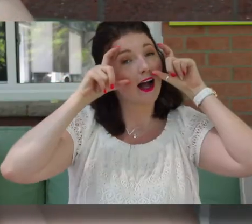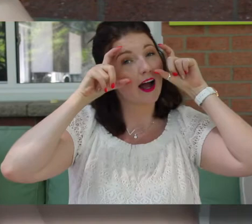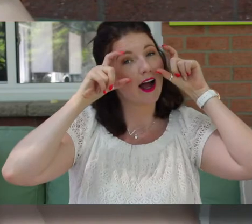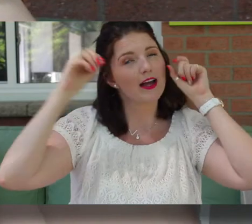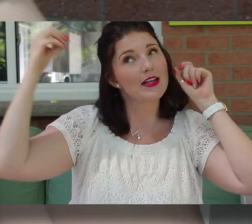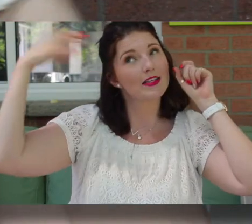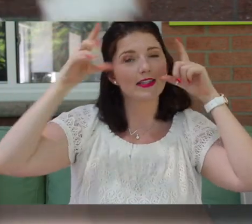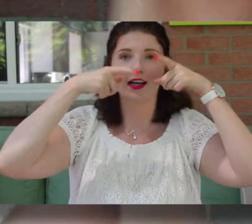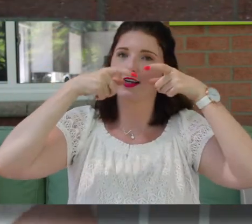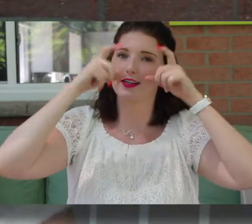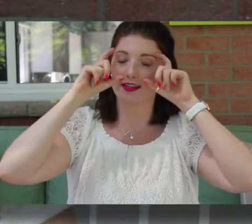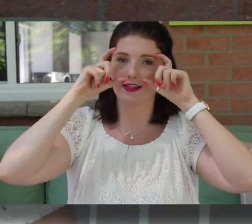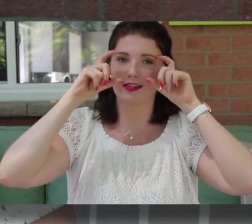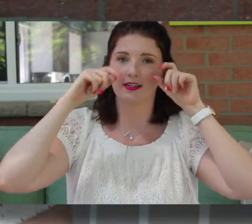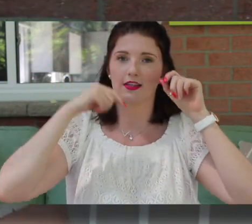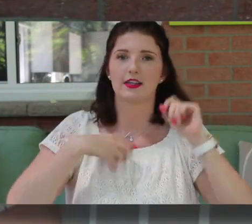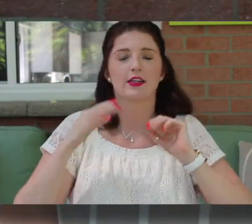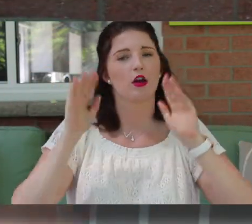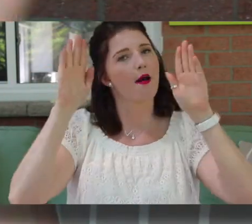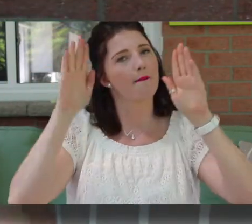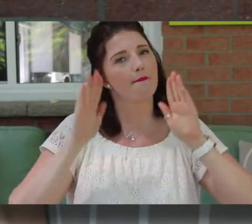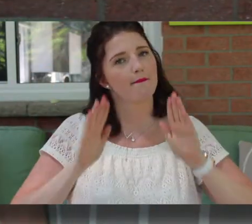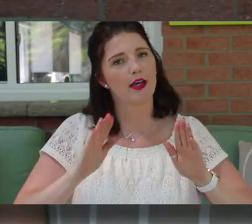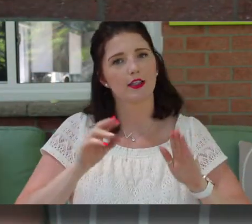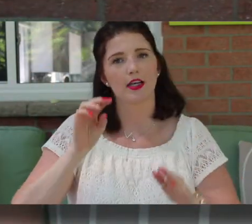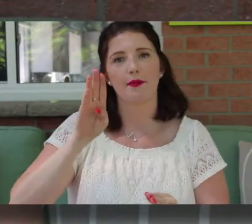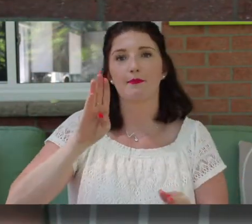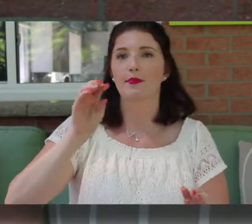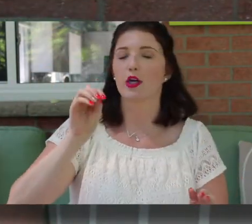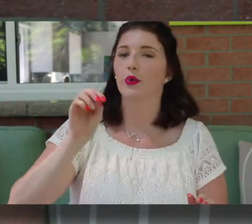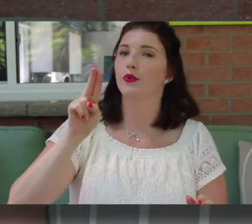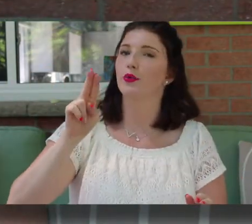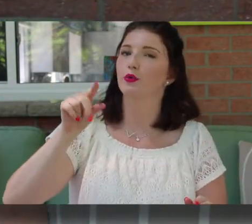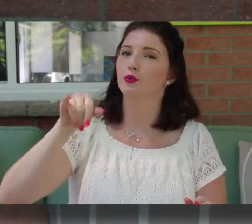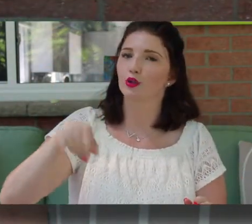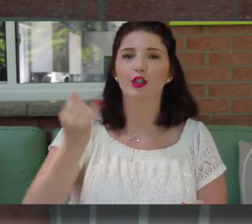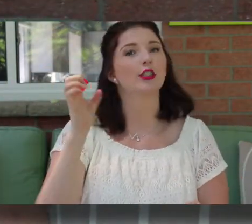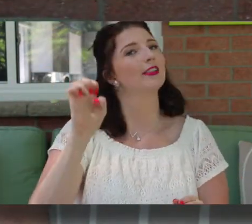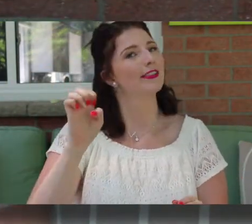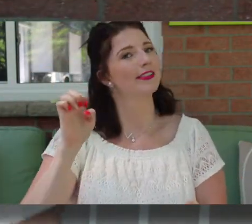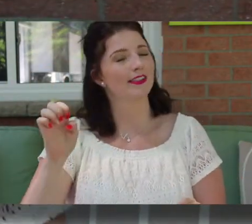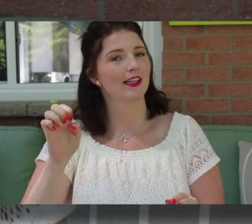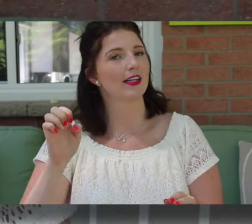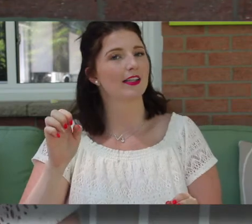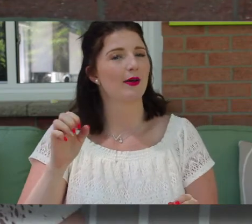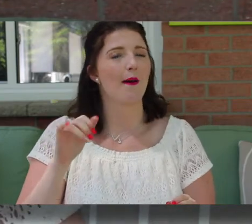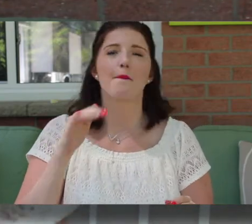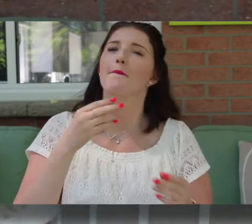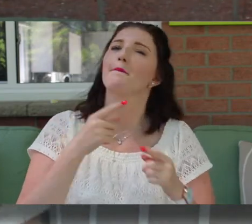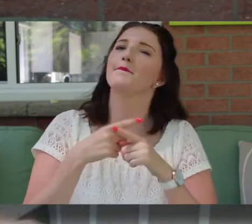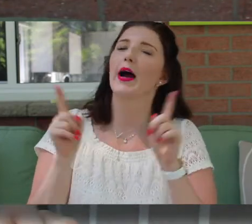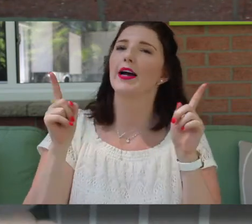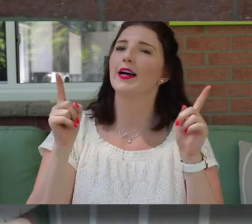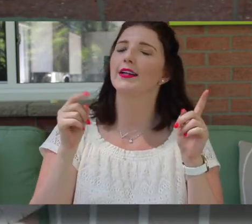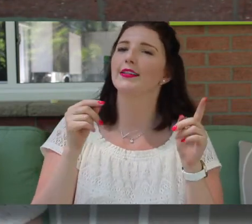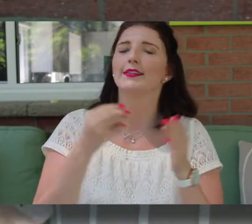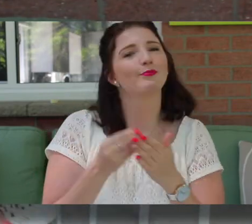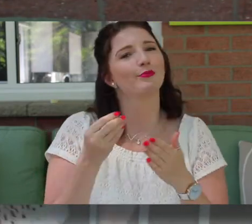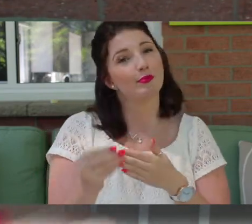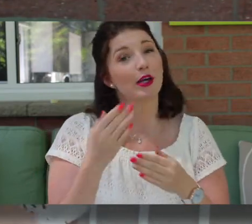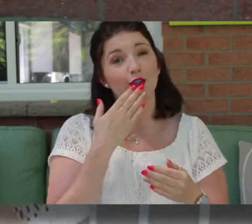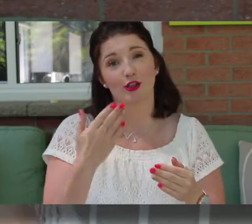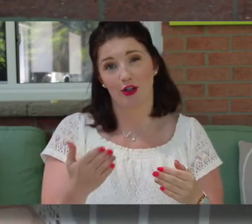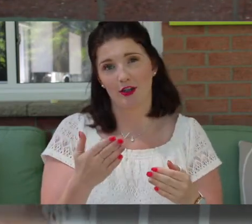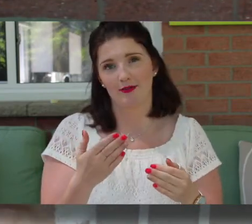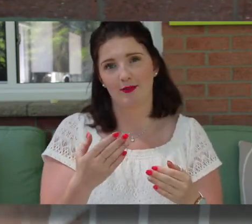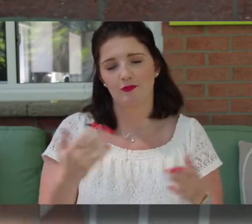Sanders sunglasses. I find these are super bougie, but for a reasonable price. Here in Canada at Nordstrom, I believe you